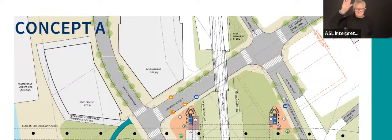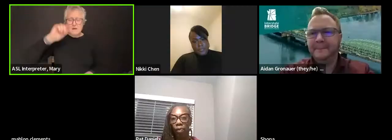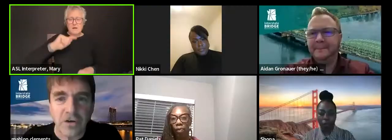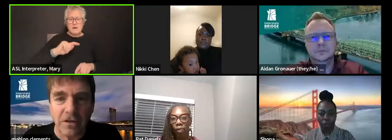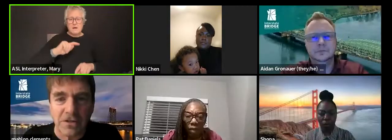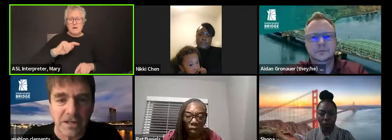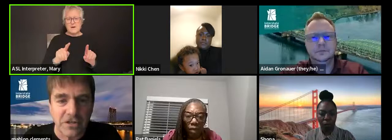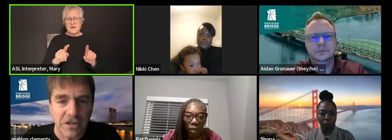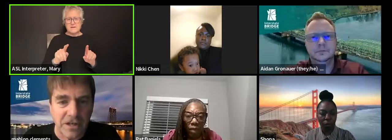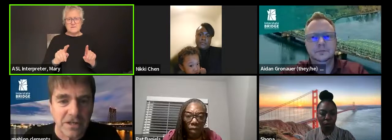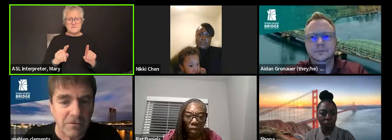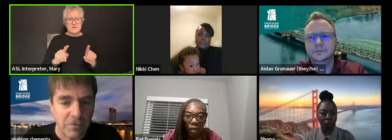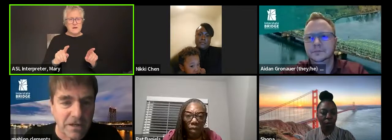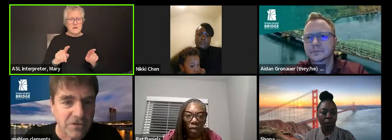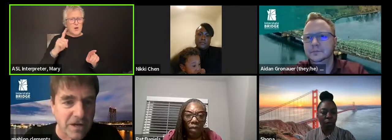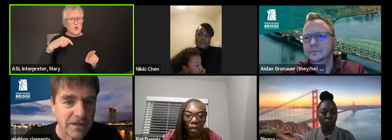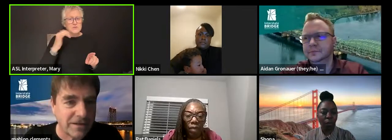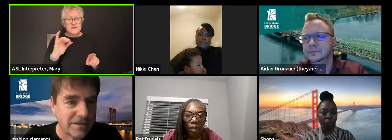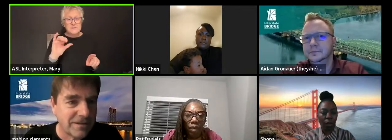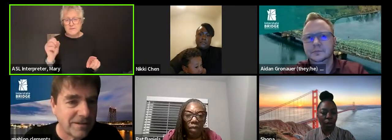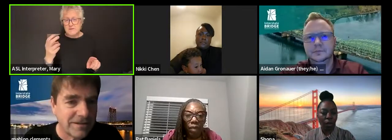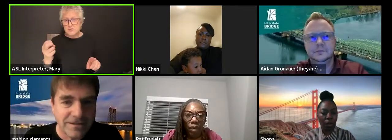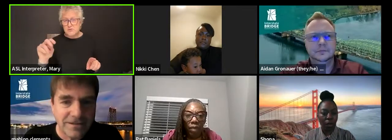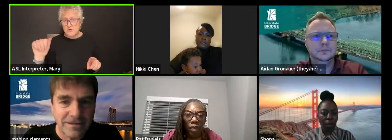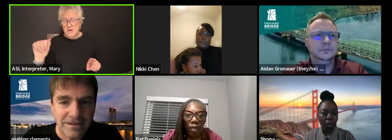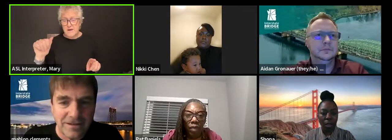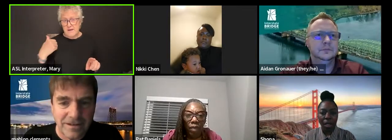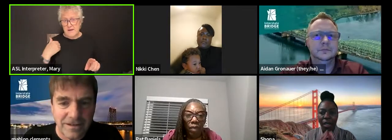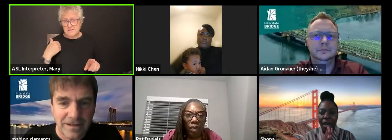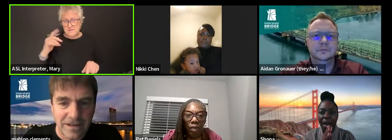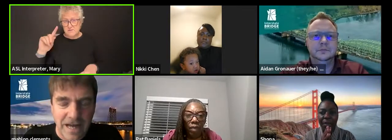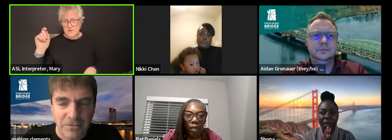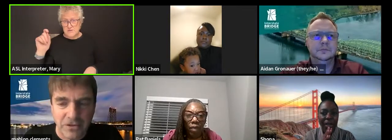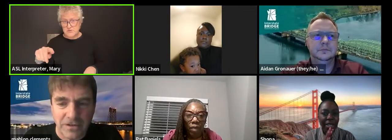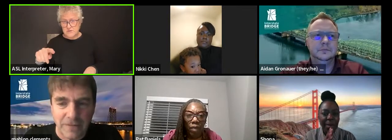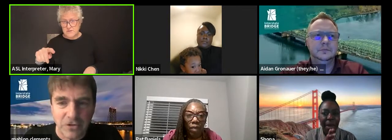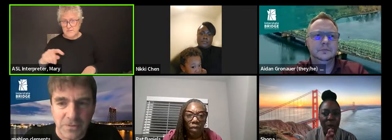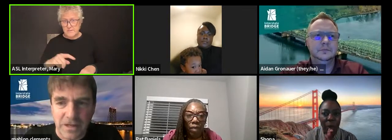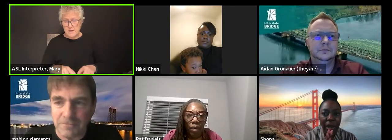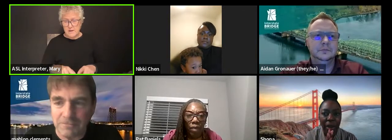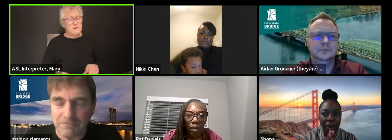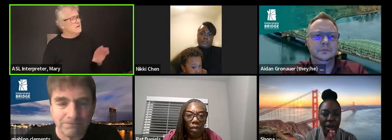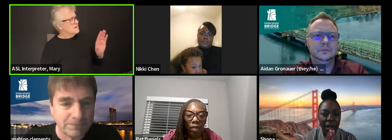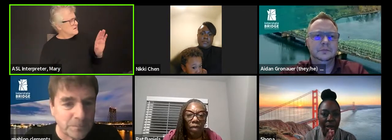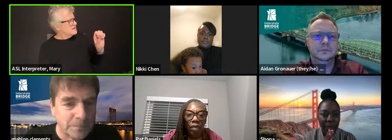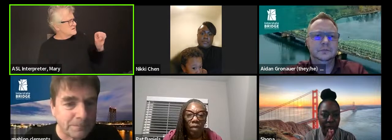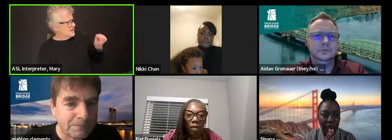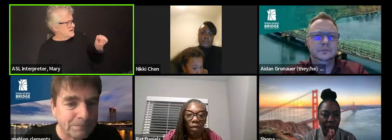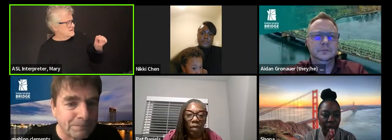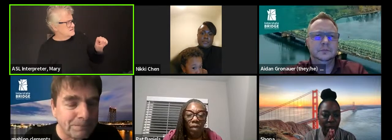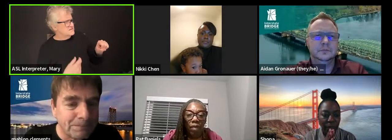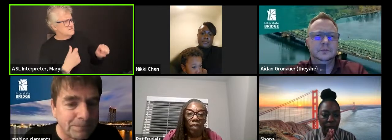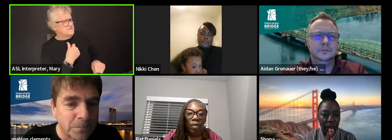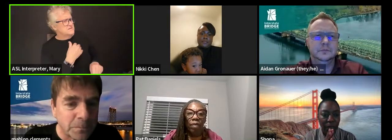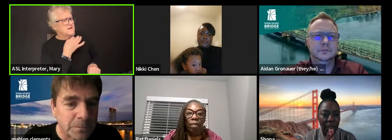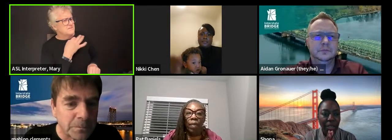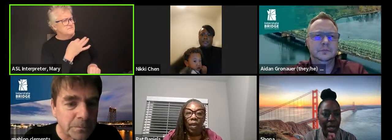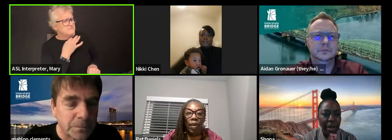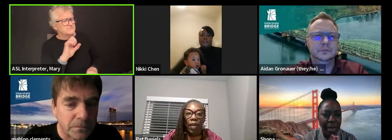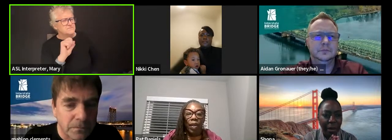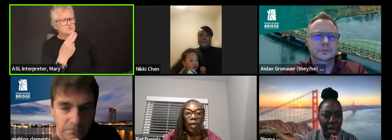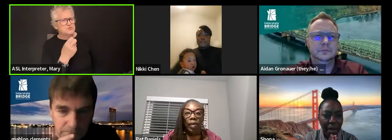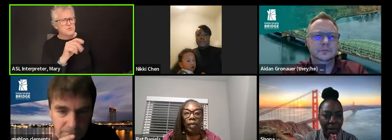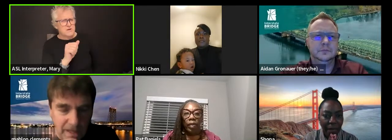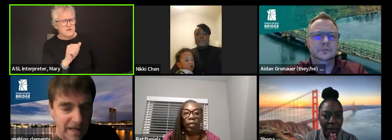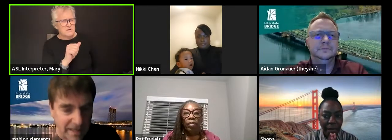a hand, Shona looks like she does. We can try to. I'm curious about where, can you